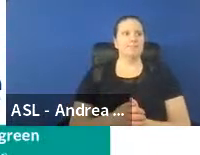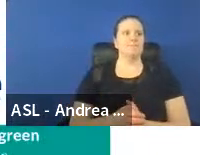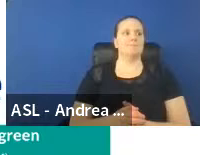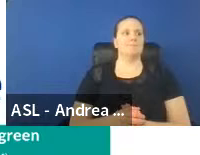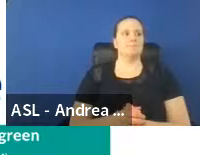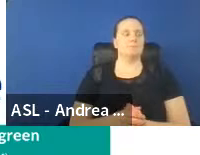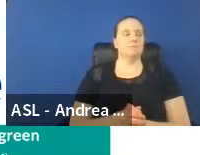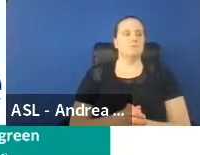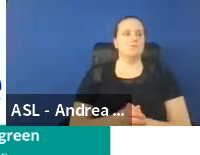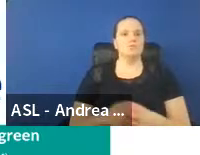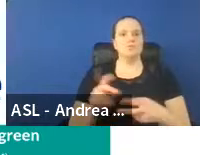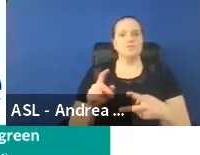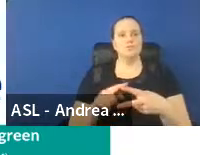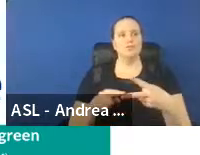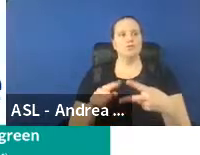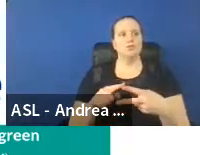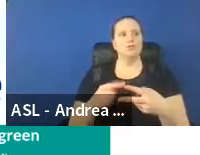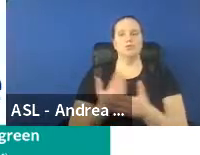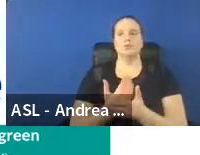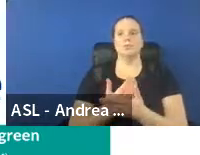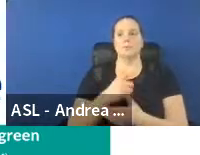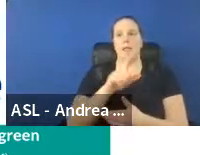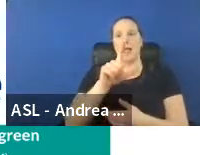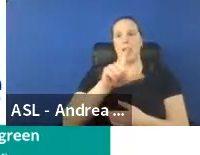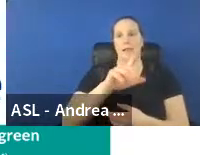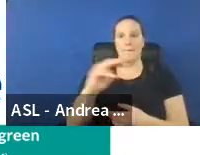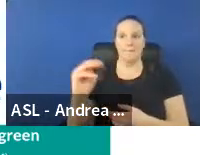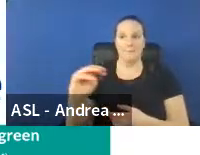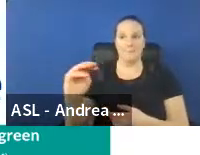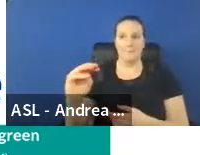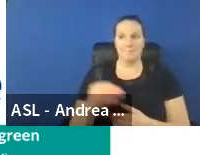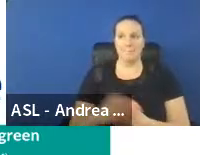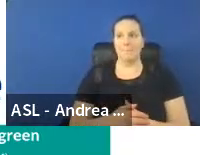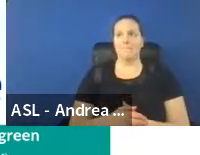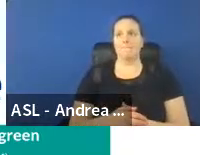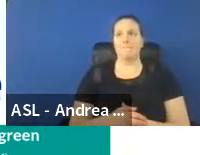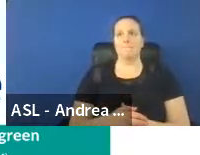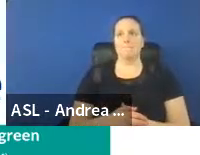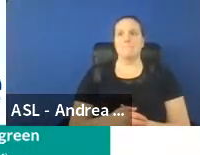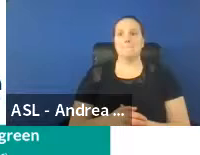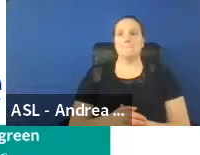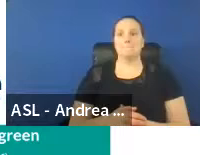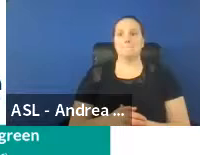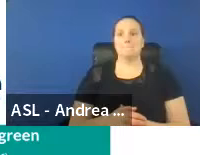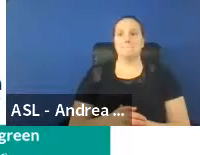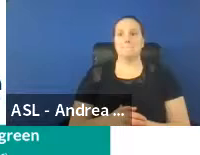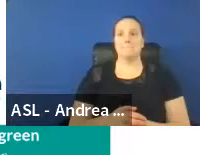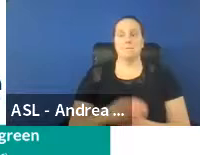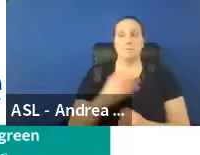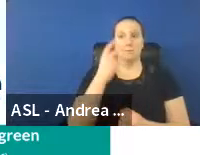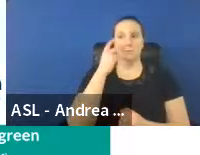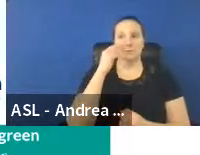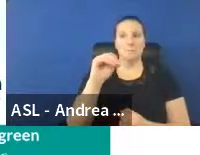So the 2 new options are options L and M. And so you can see these maps here.